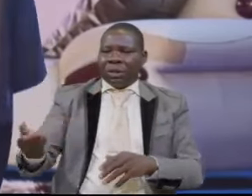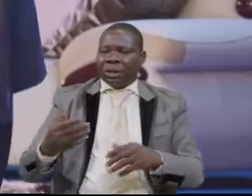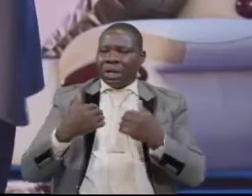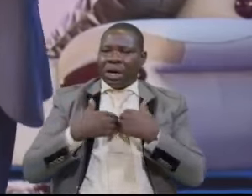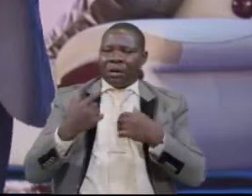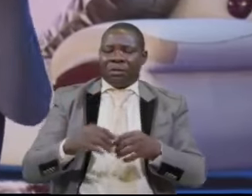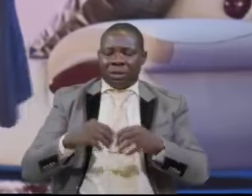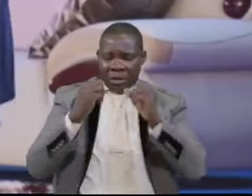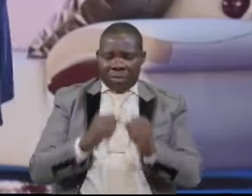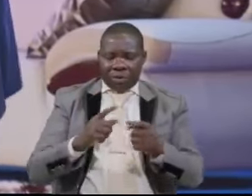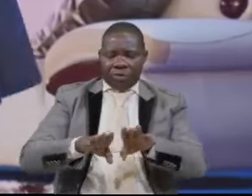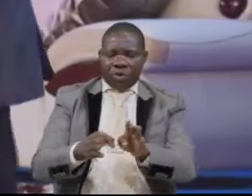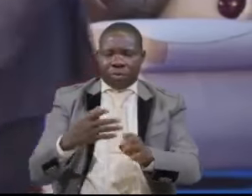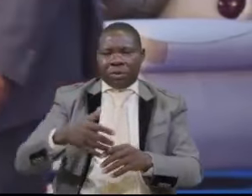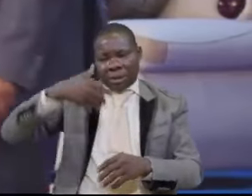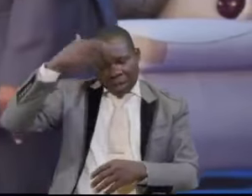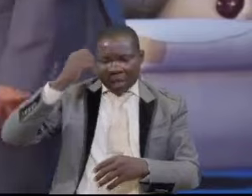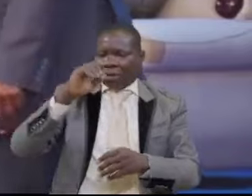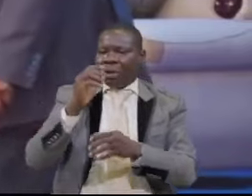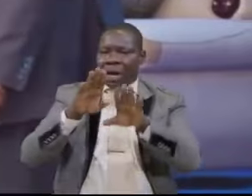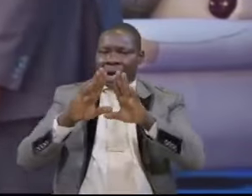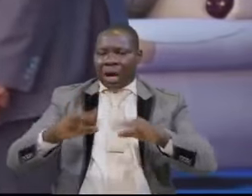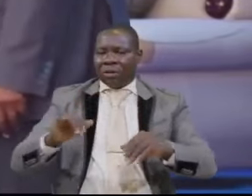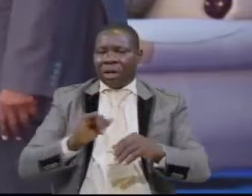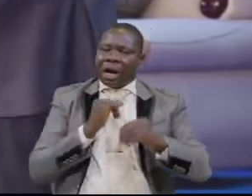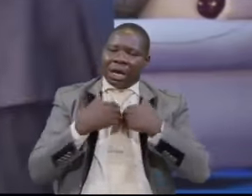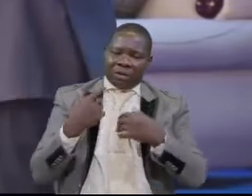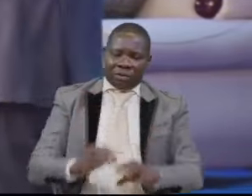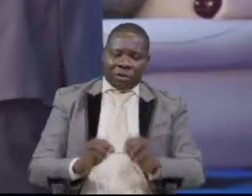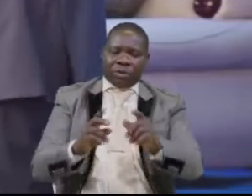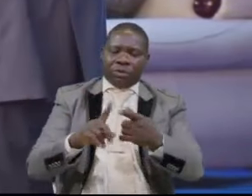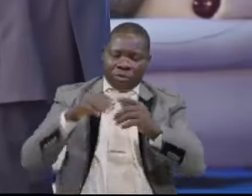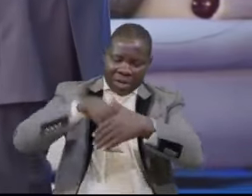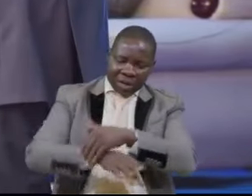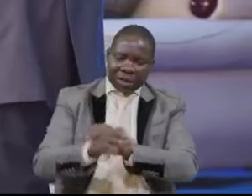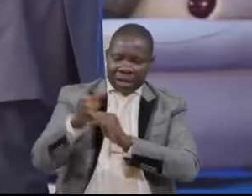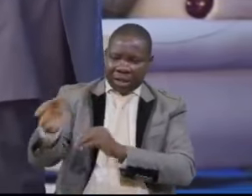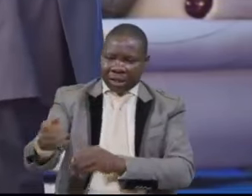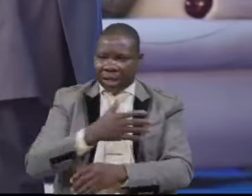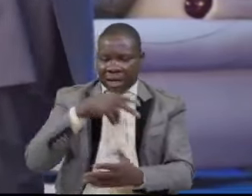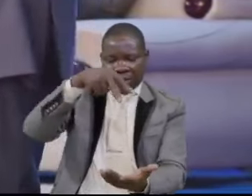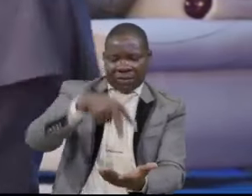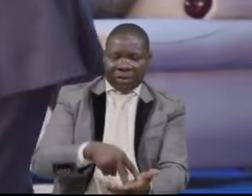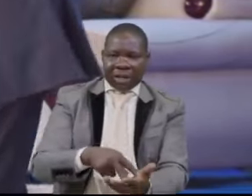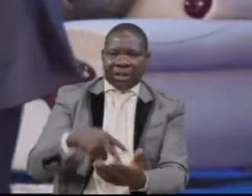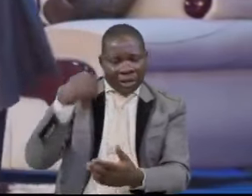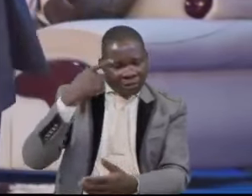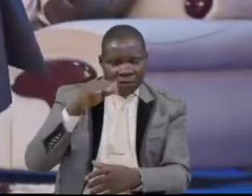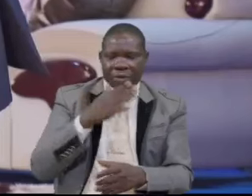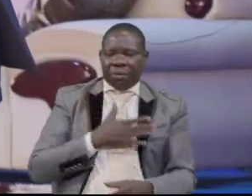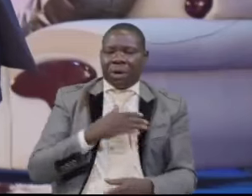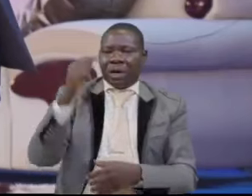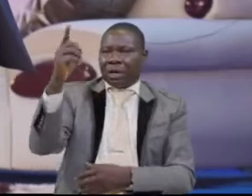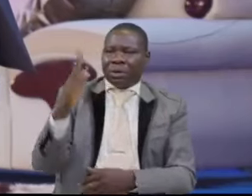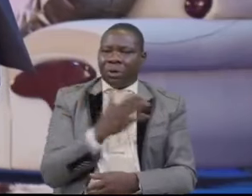den. I have the privilege of going in there and standing for my God, and an angel will